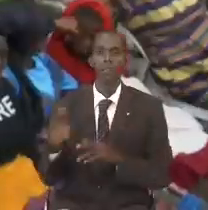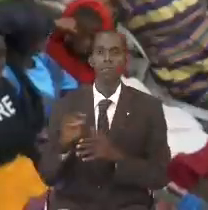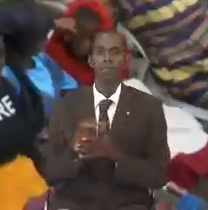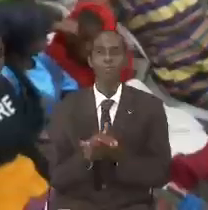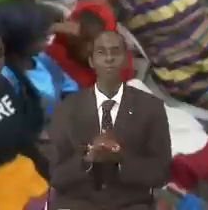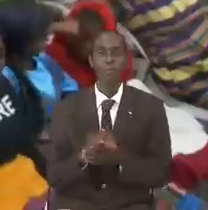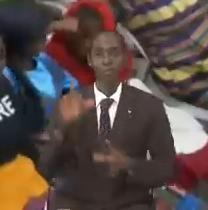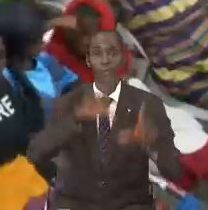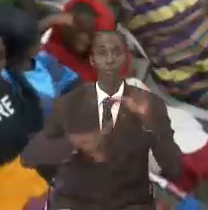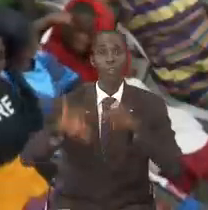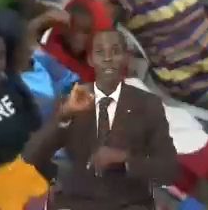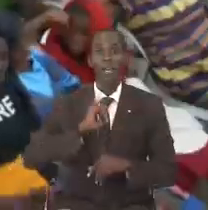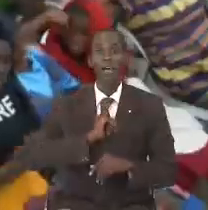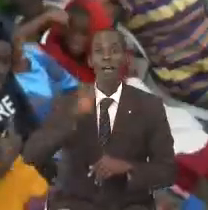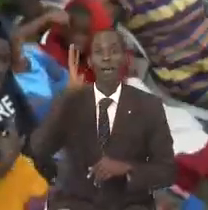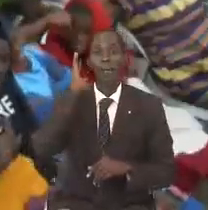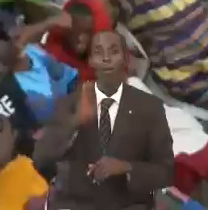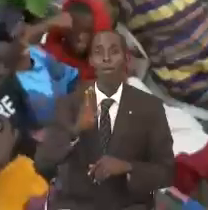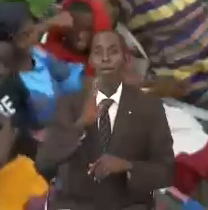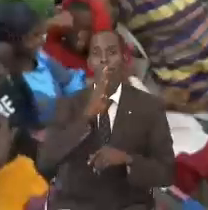I will be ready.